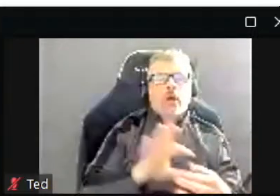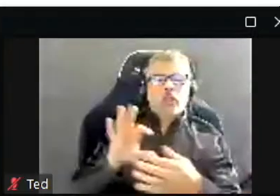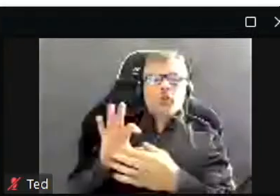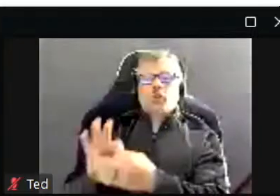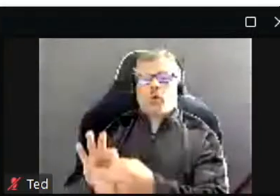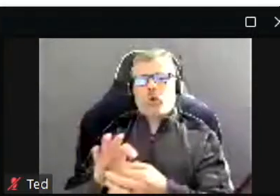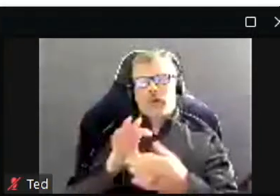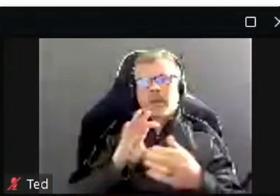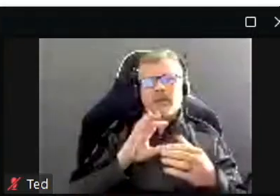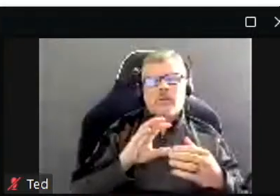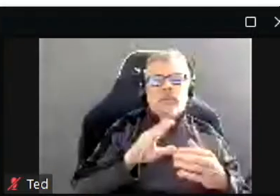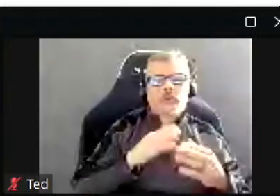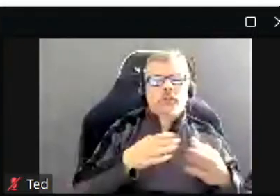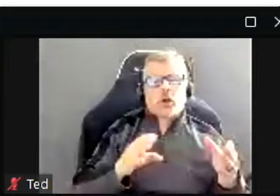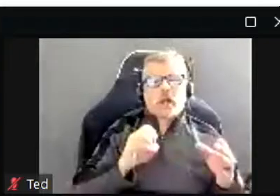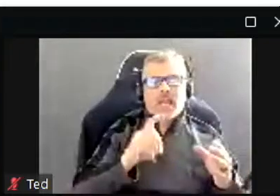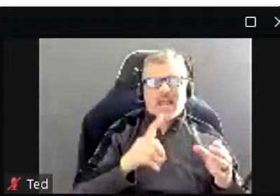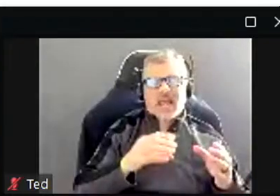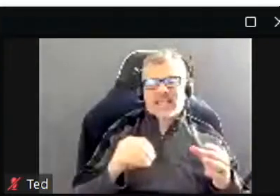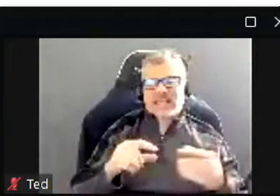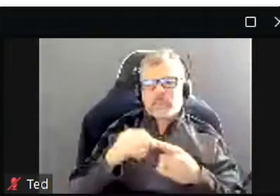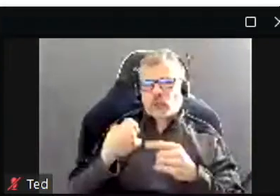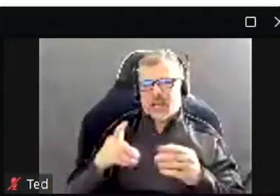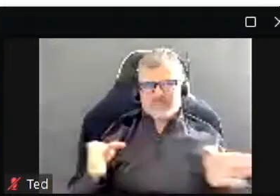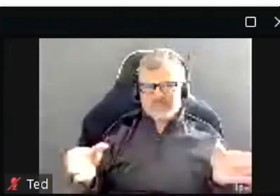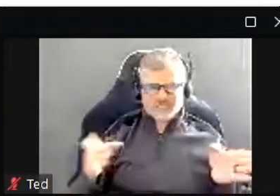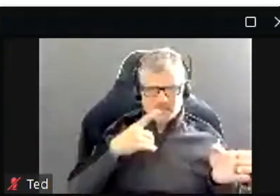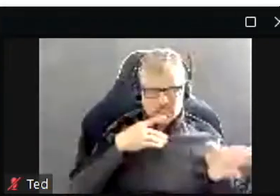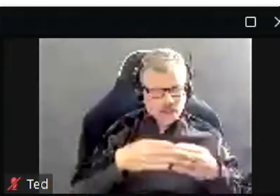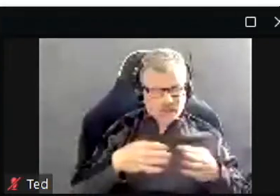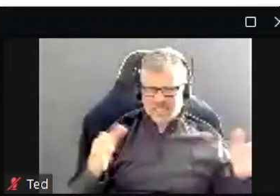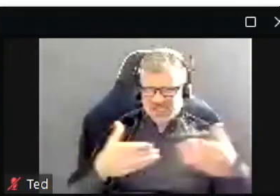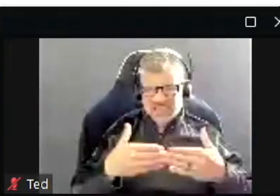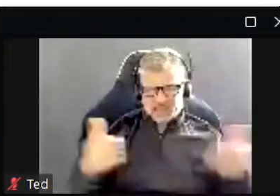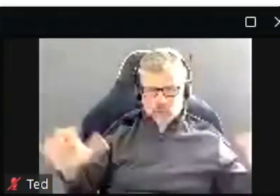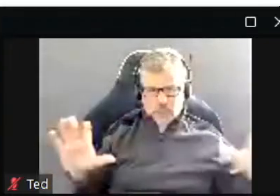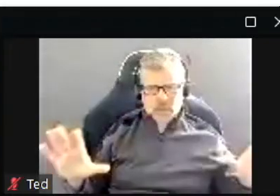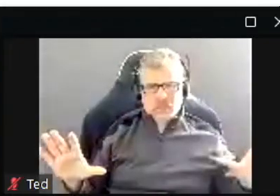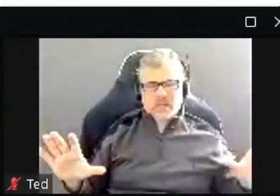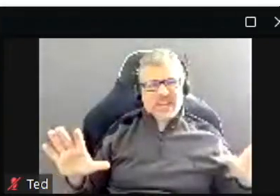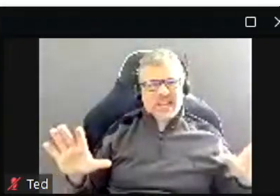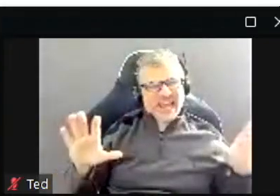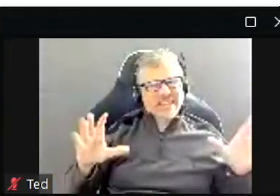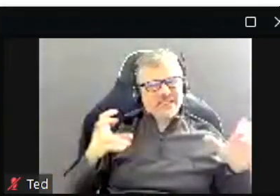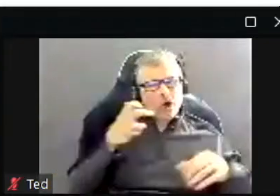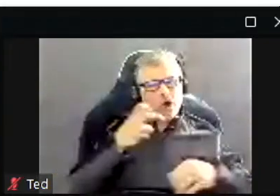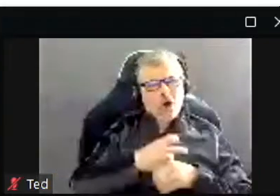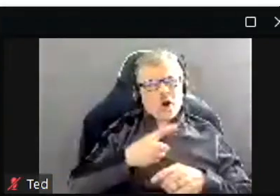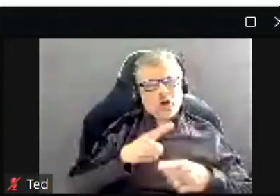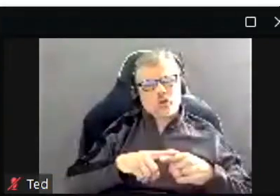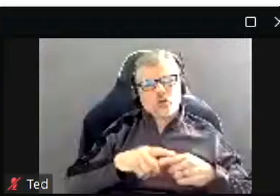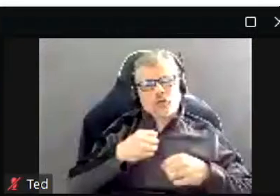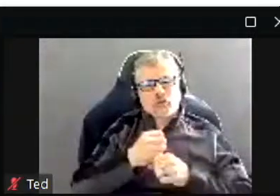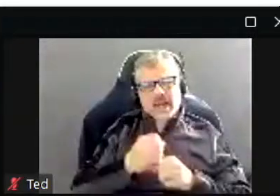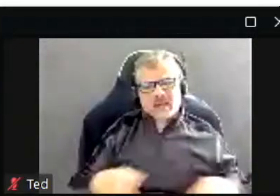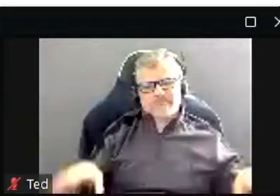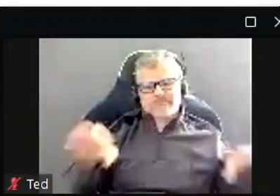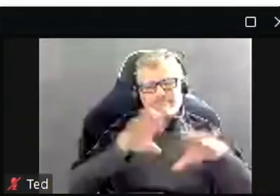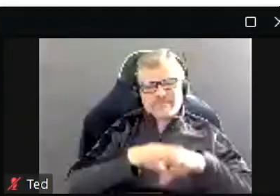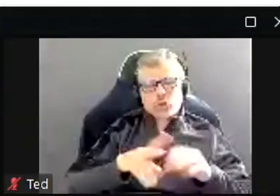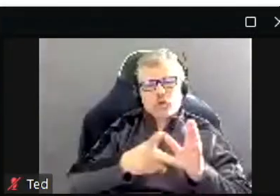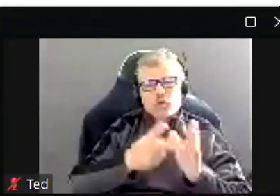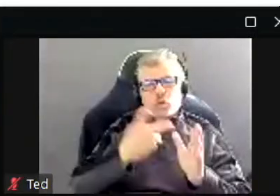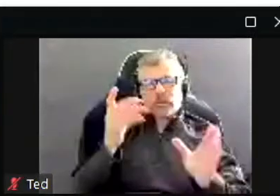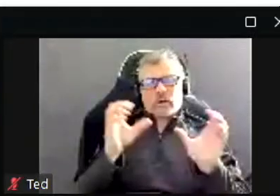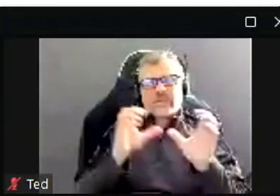been traditionally so separate, and how difficult it's been to create dual certification programs in terms